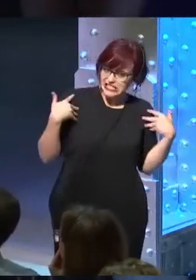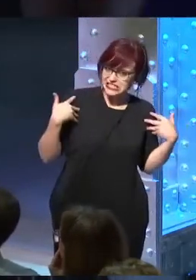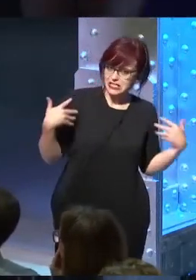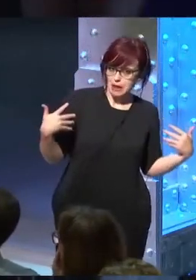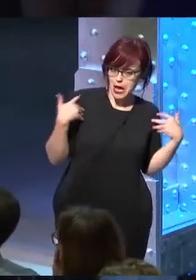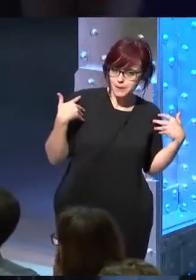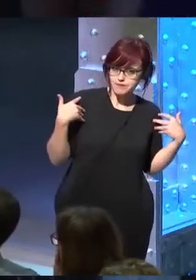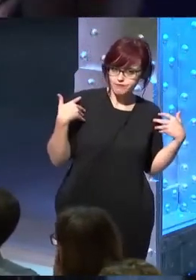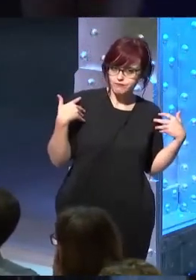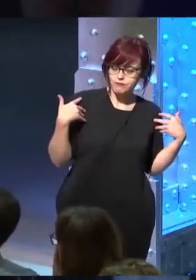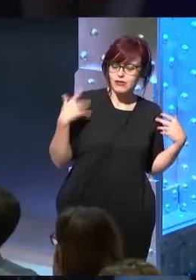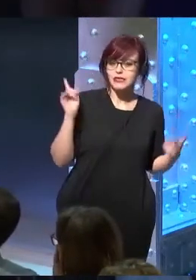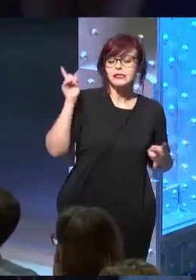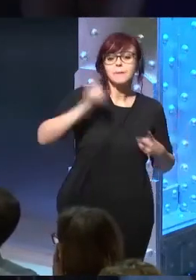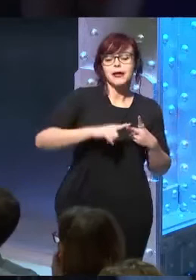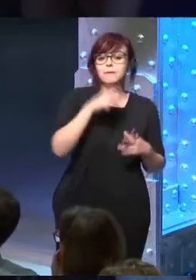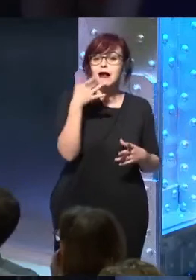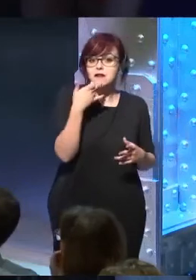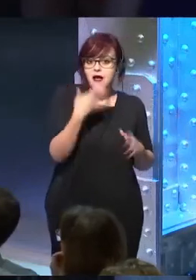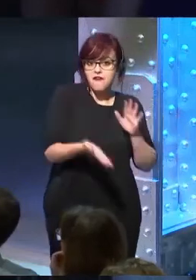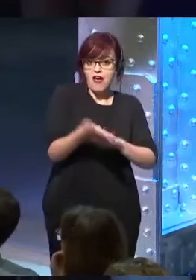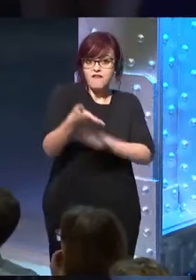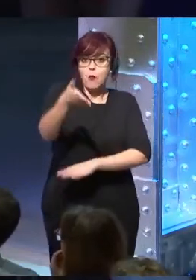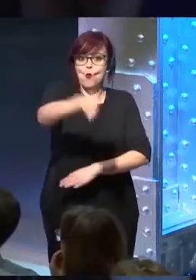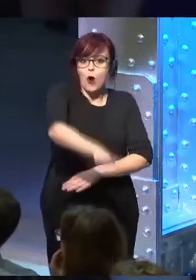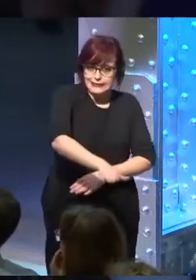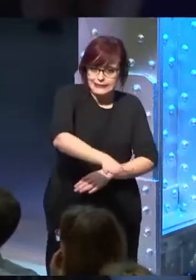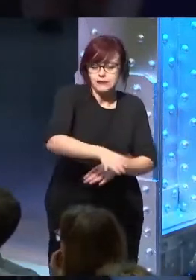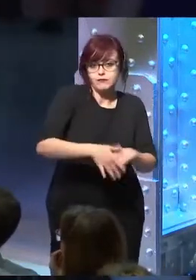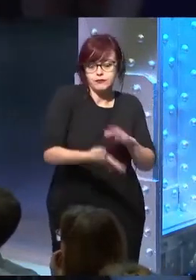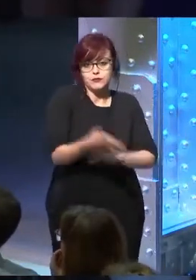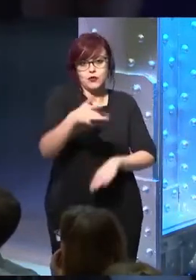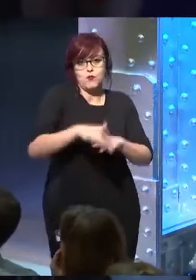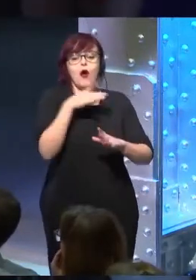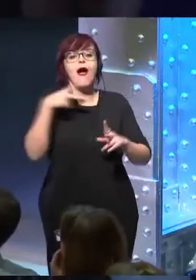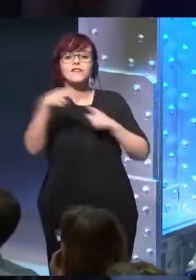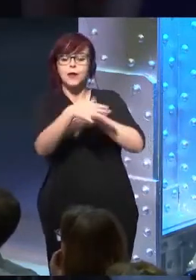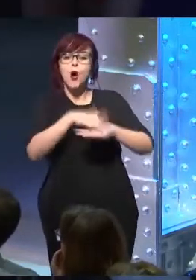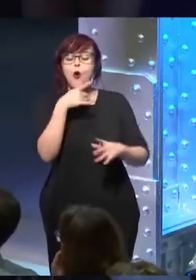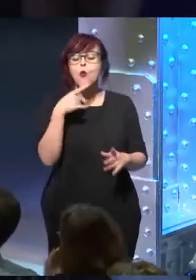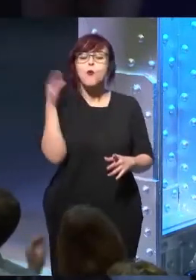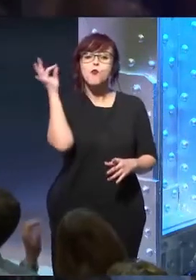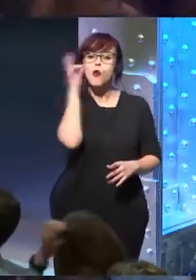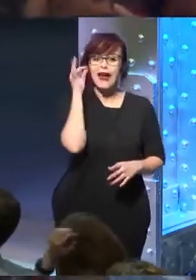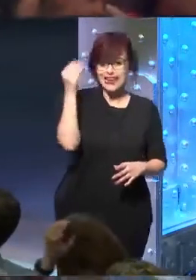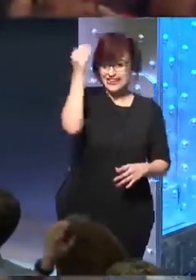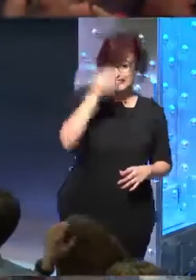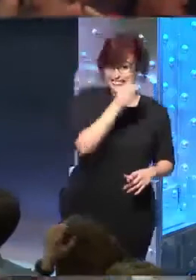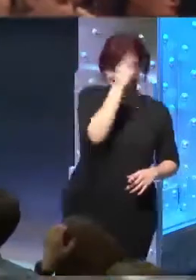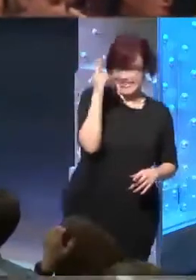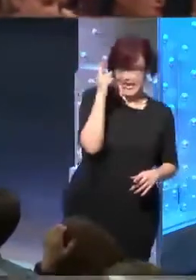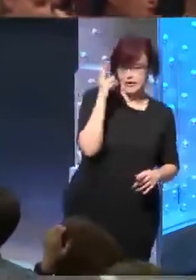death. Early Christian women were represented loudly upholding their faith as they went to the